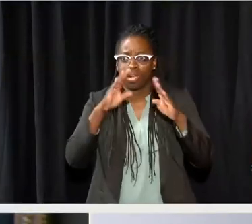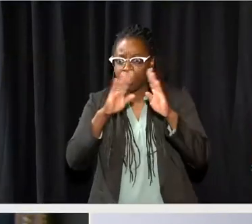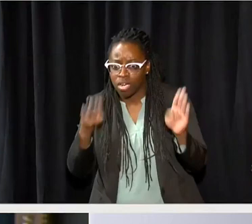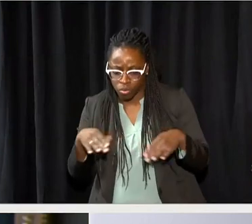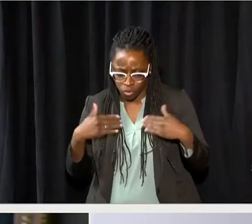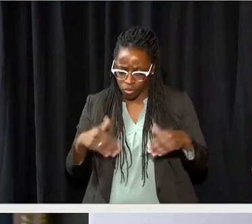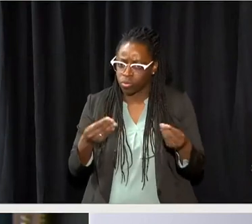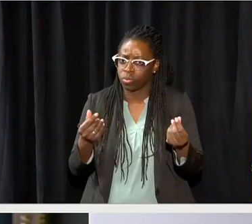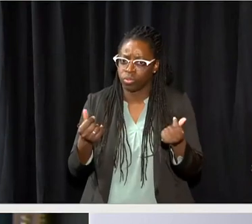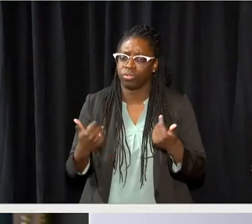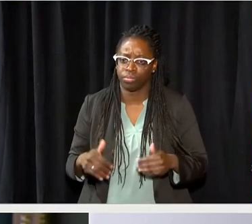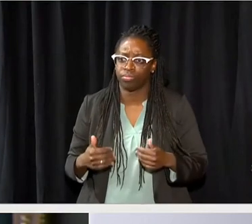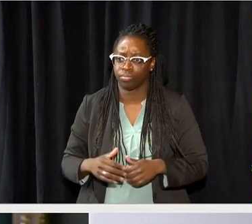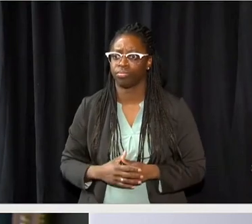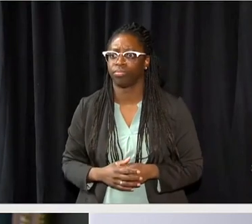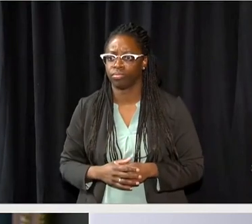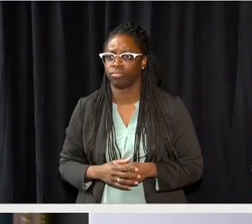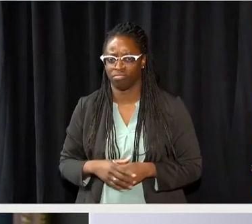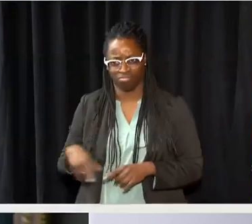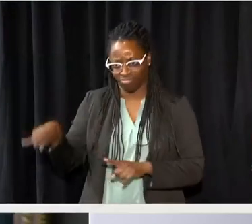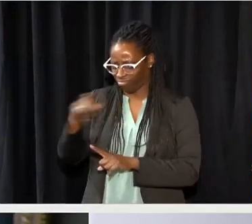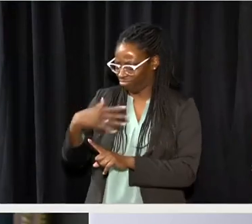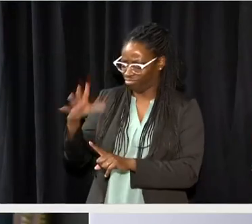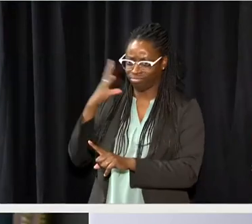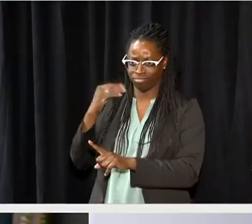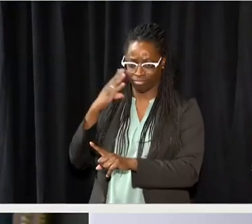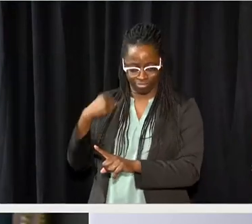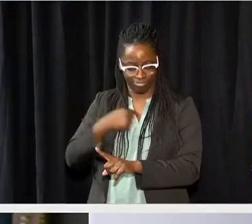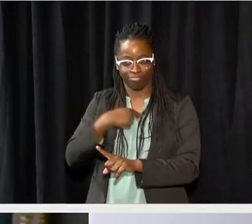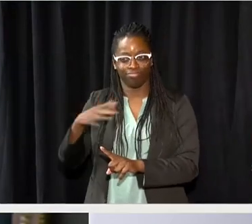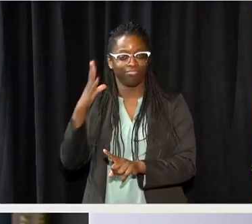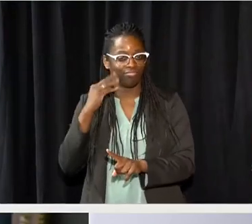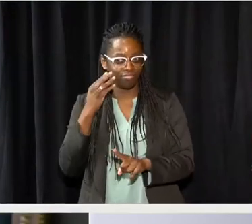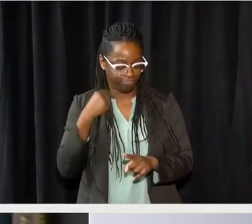meet. Many of us understand what that's like.